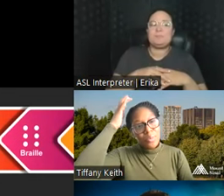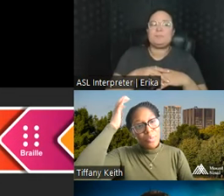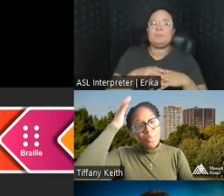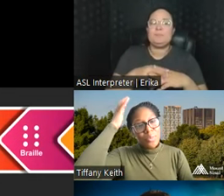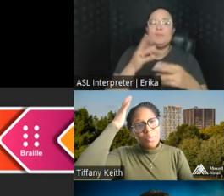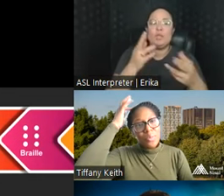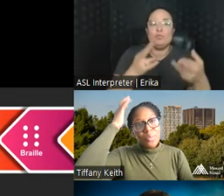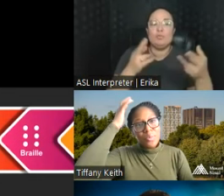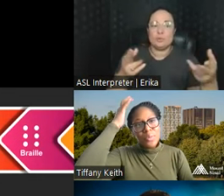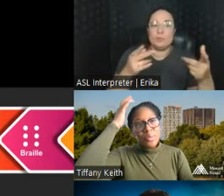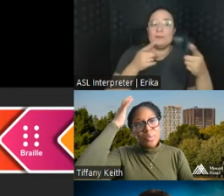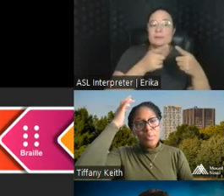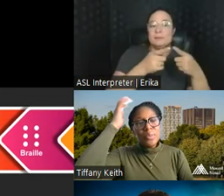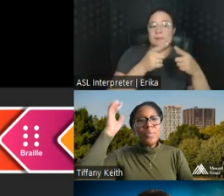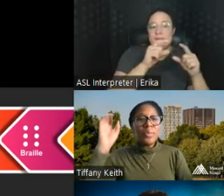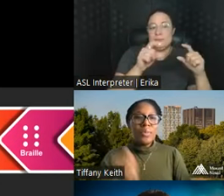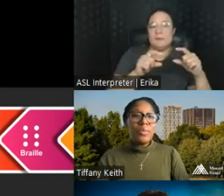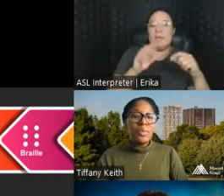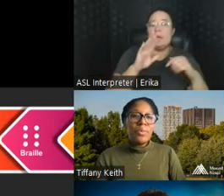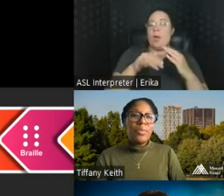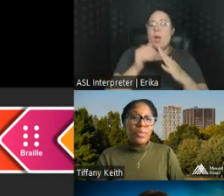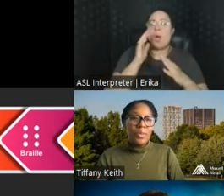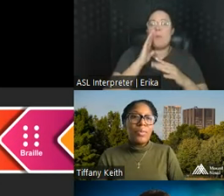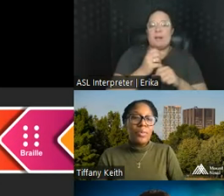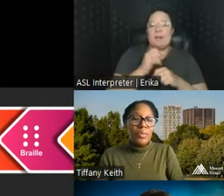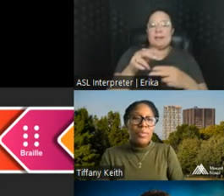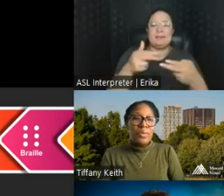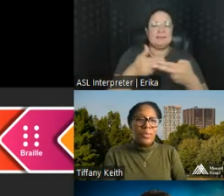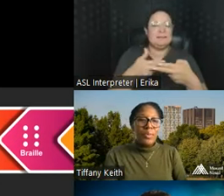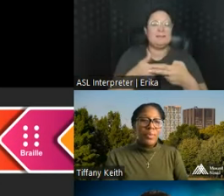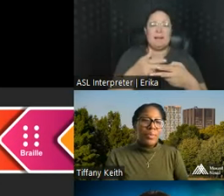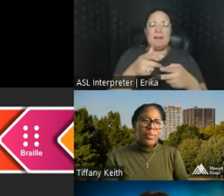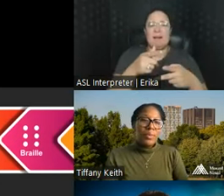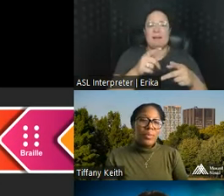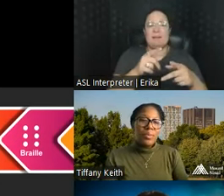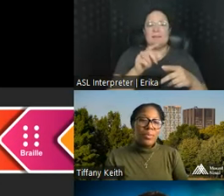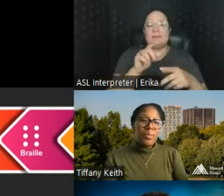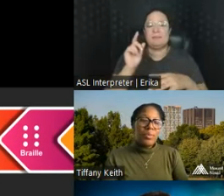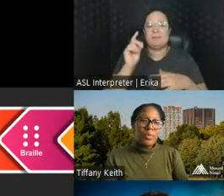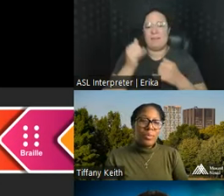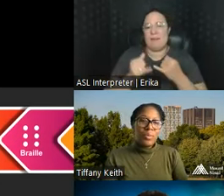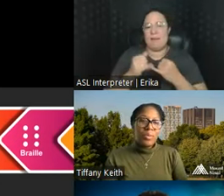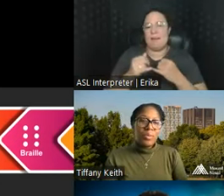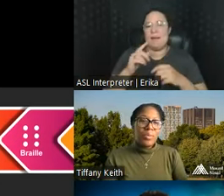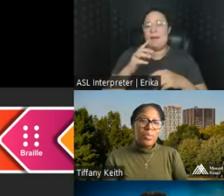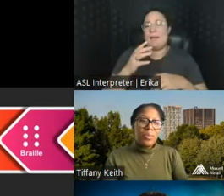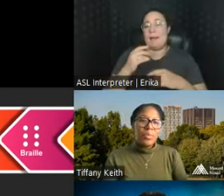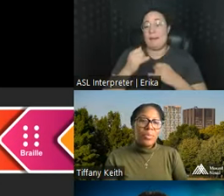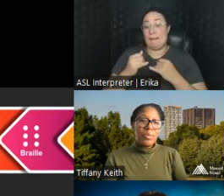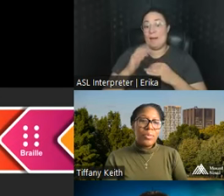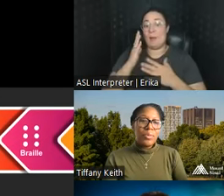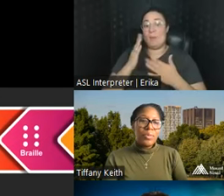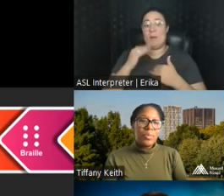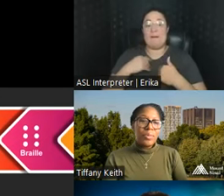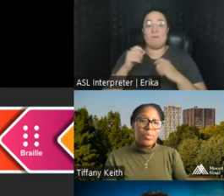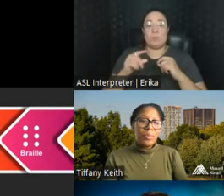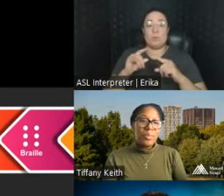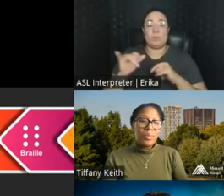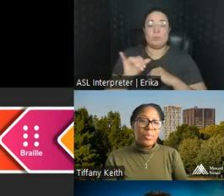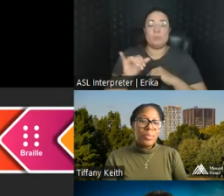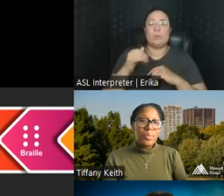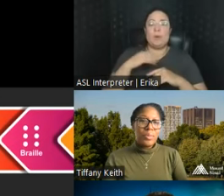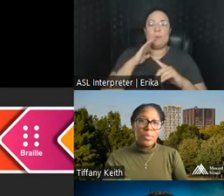slides again. Everyone's going to get the deck at the end. And we'll hopefully have time for some questions as well. So with that said, I'm going to